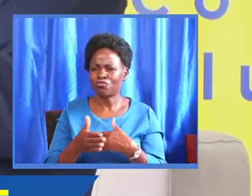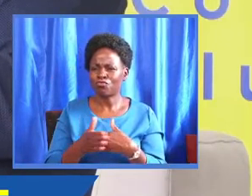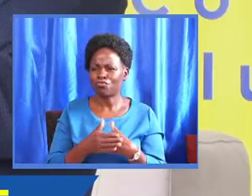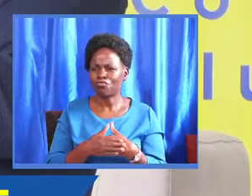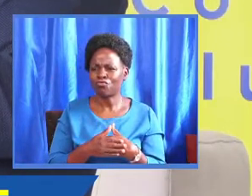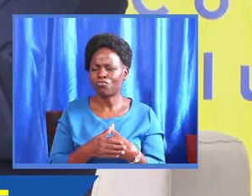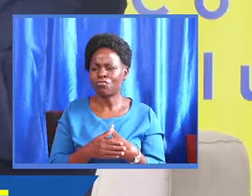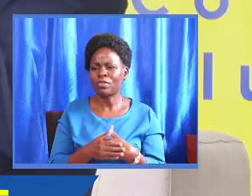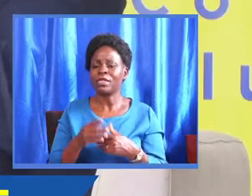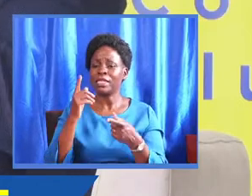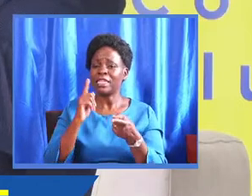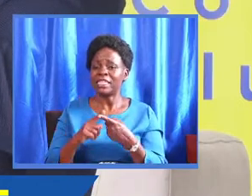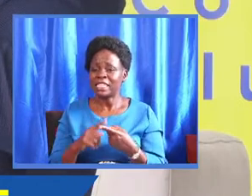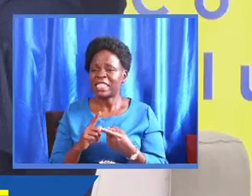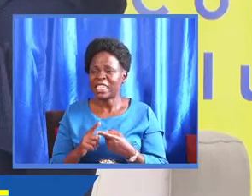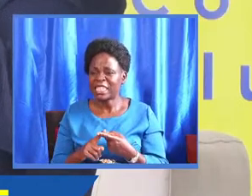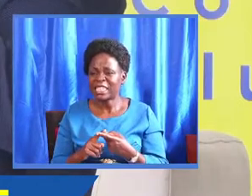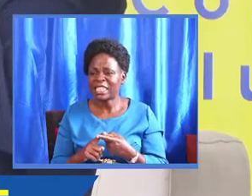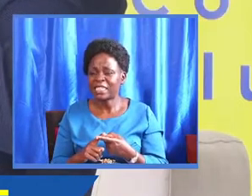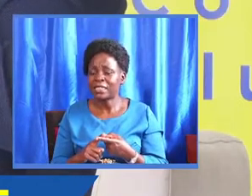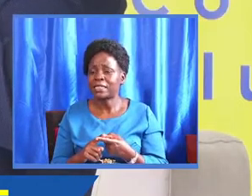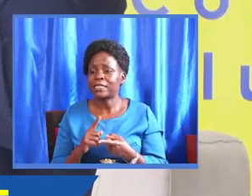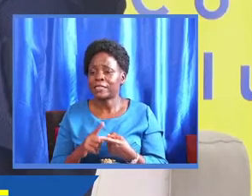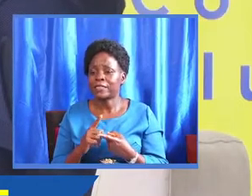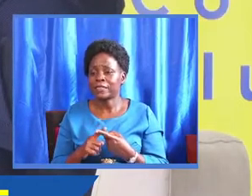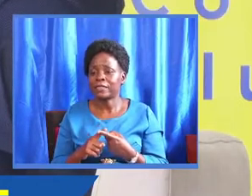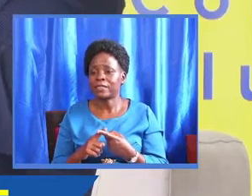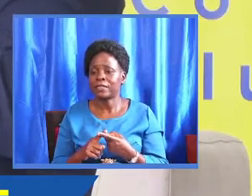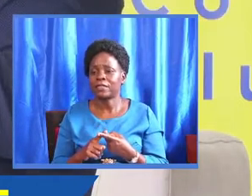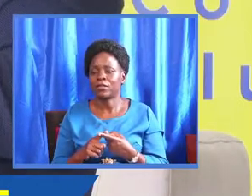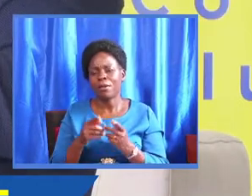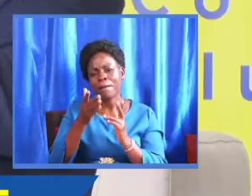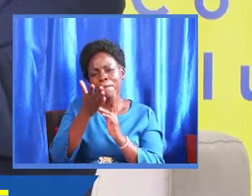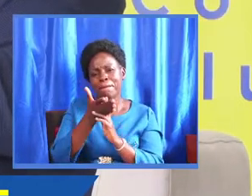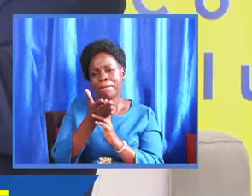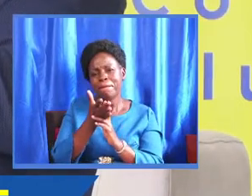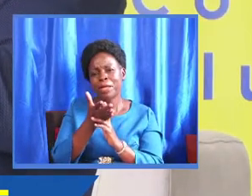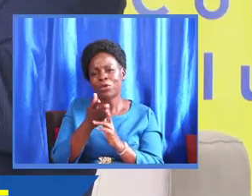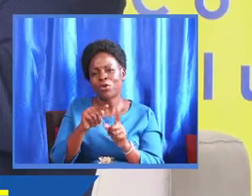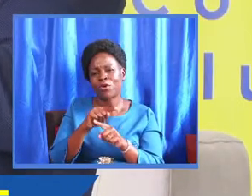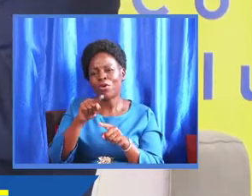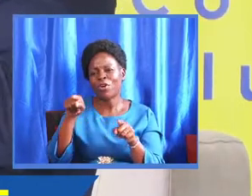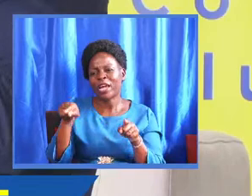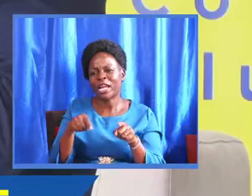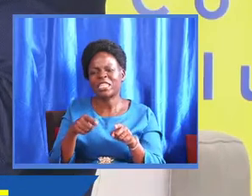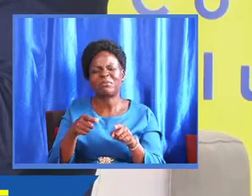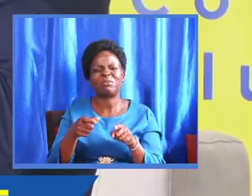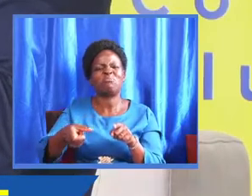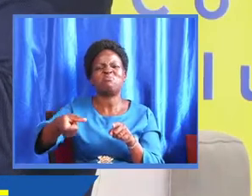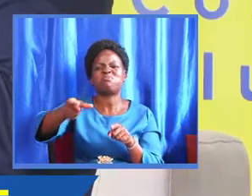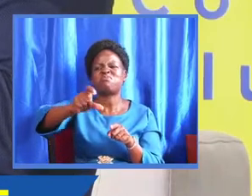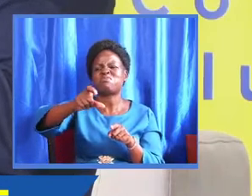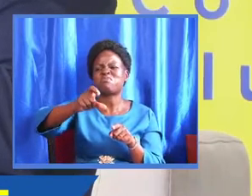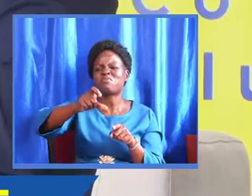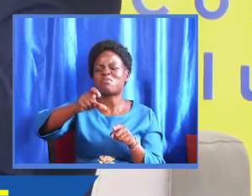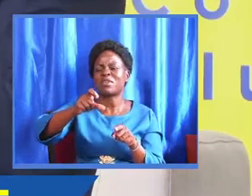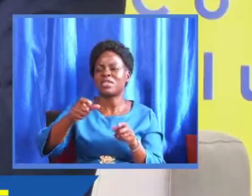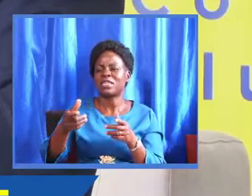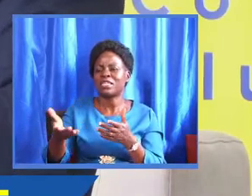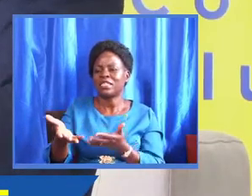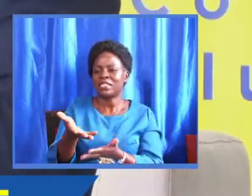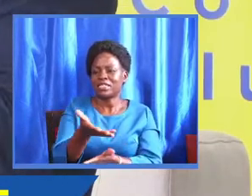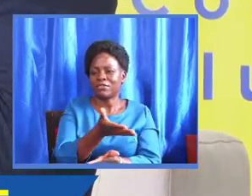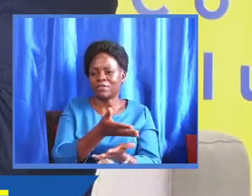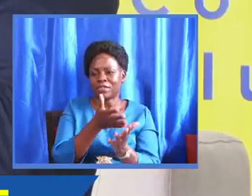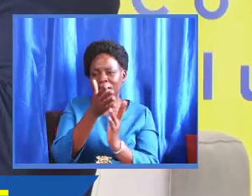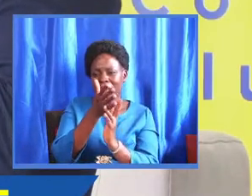it? Are statistics on the growth of the middle class exaggerated? The conversation that the middle